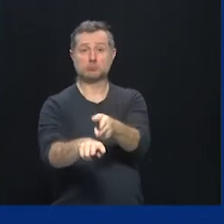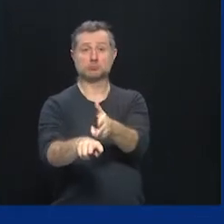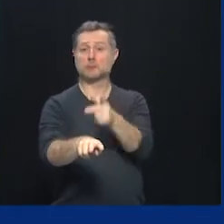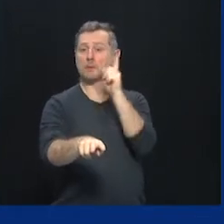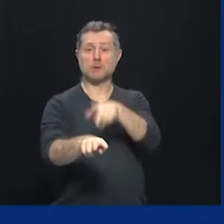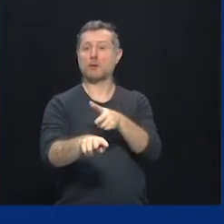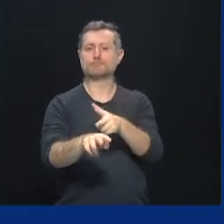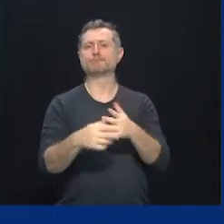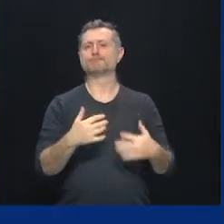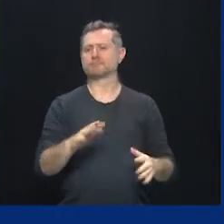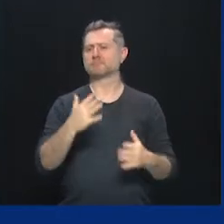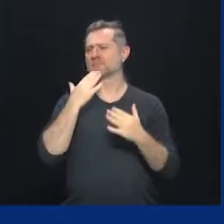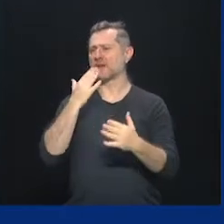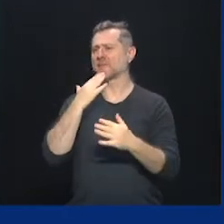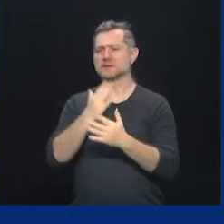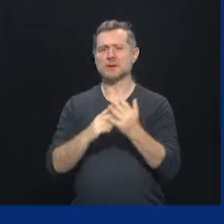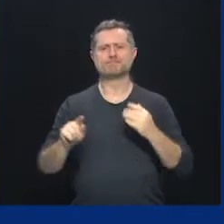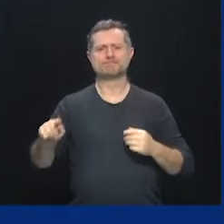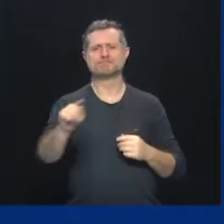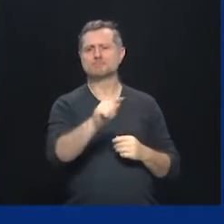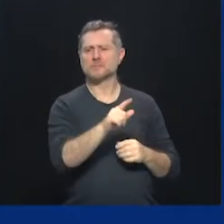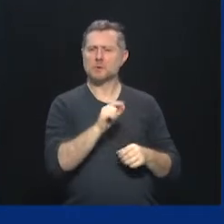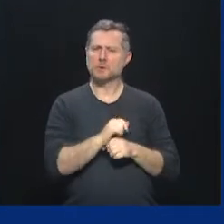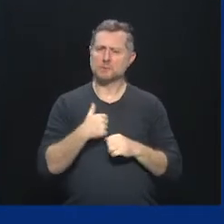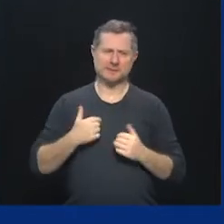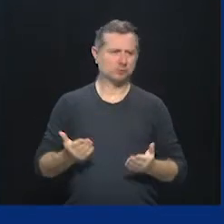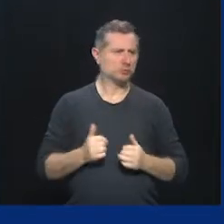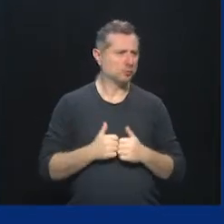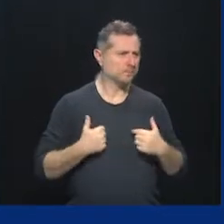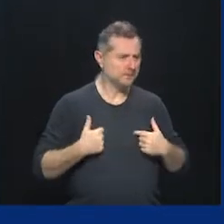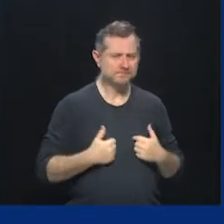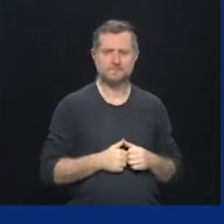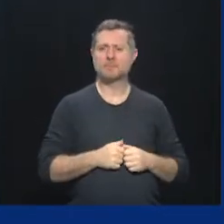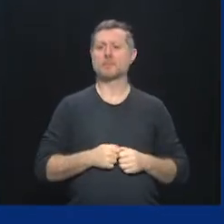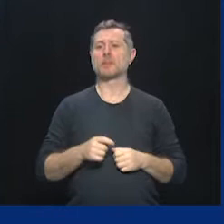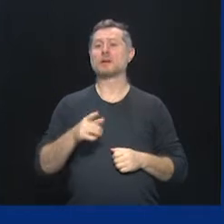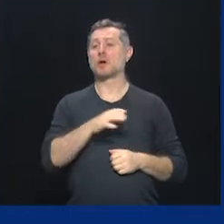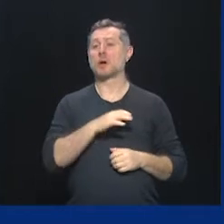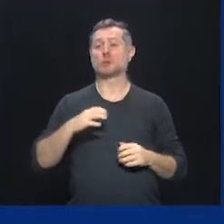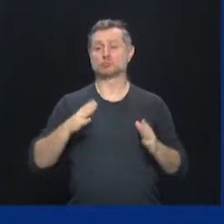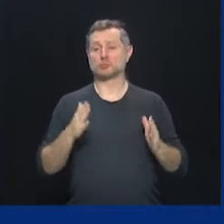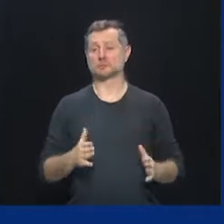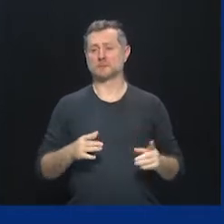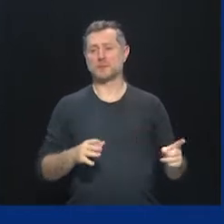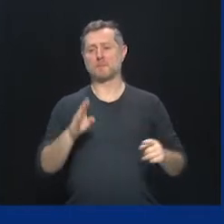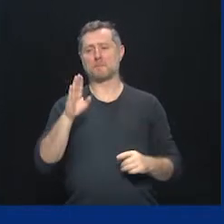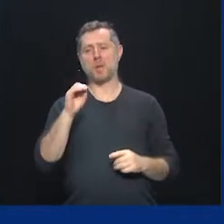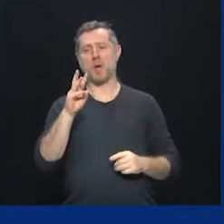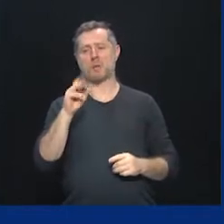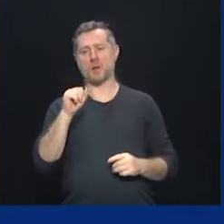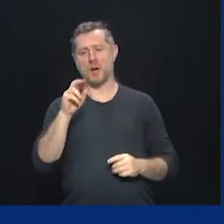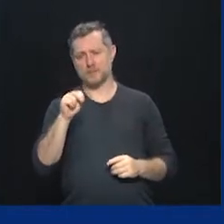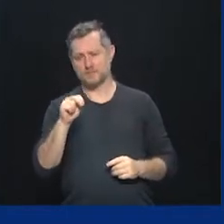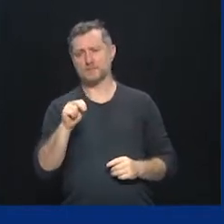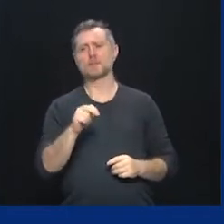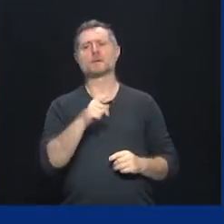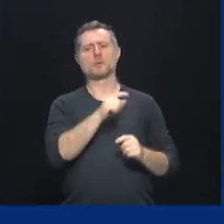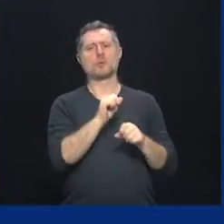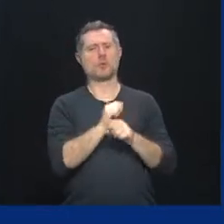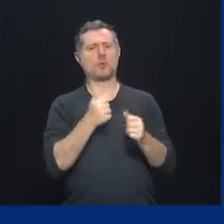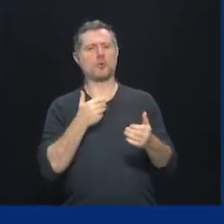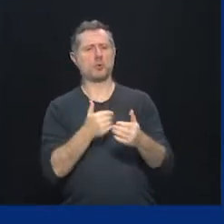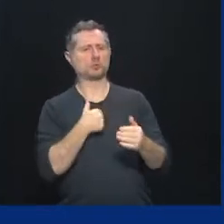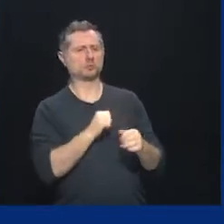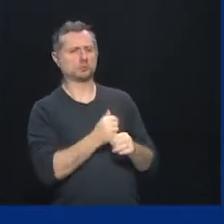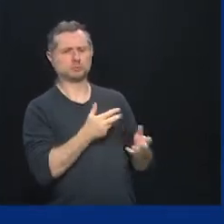stepped up, who are with me here today. Congressman Jamal Bowman, who's working very closely to make sure that we get our